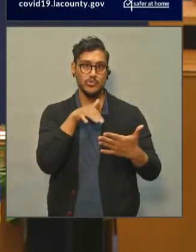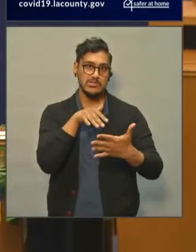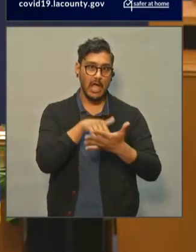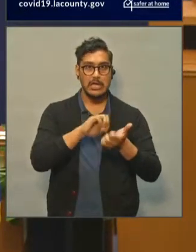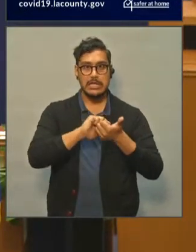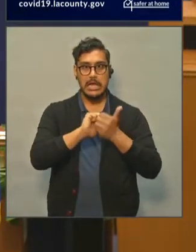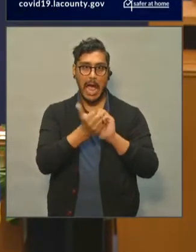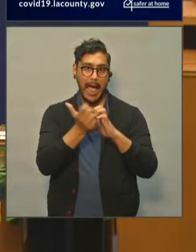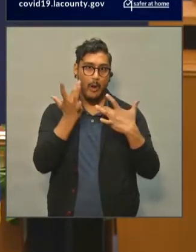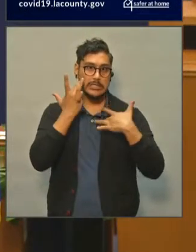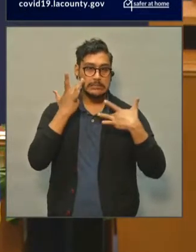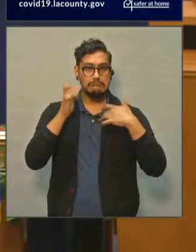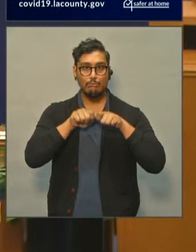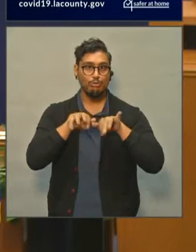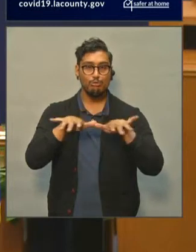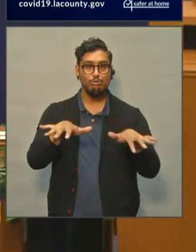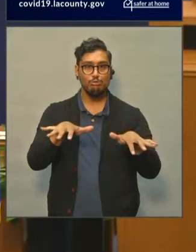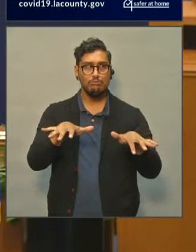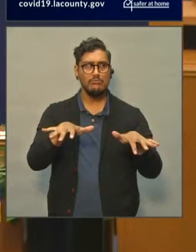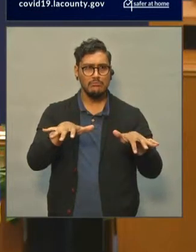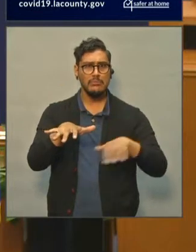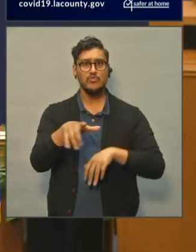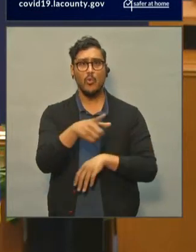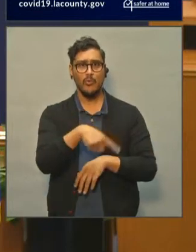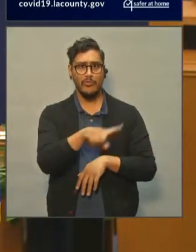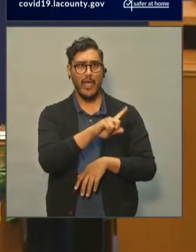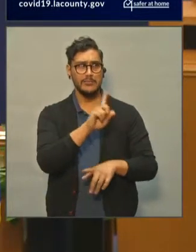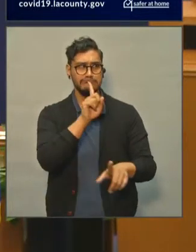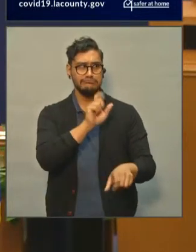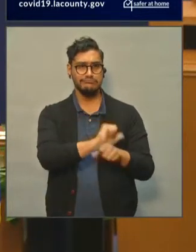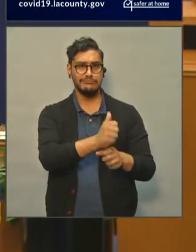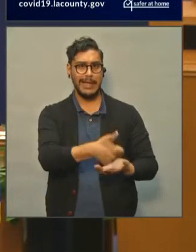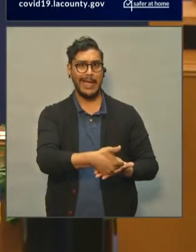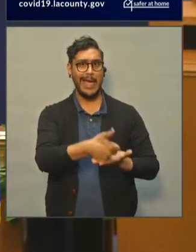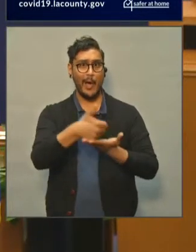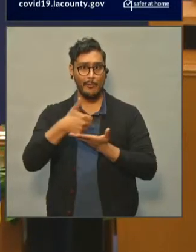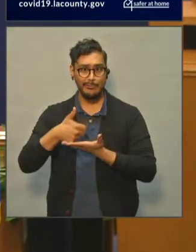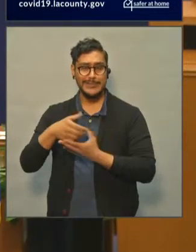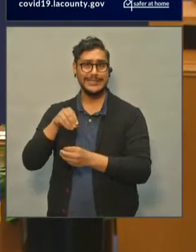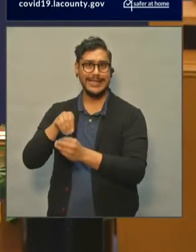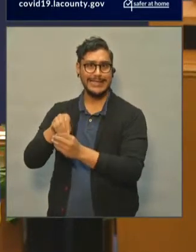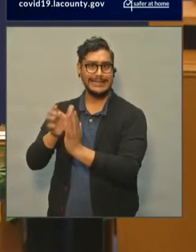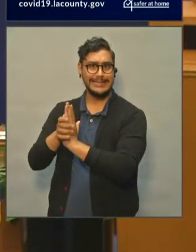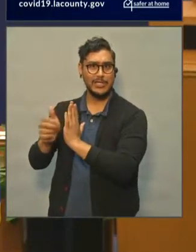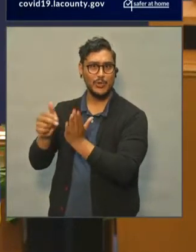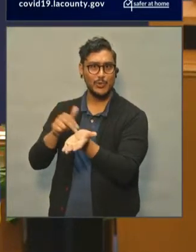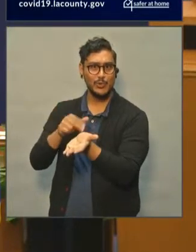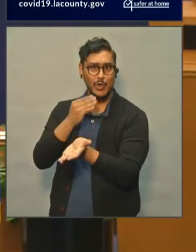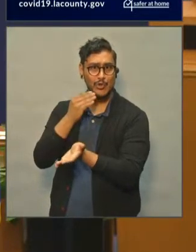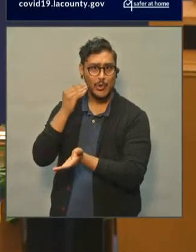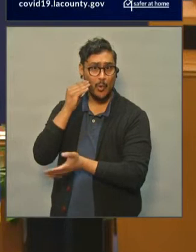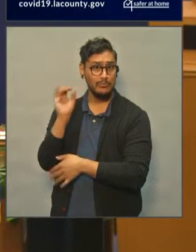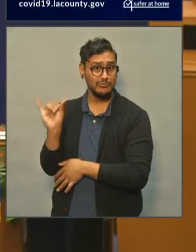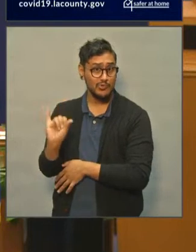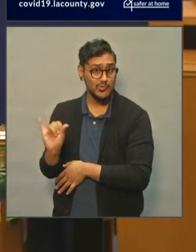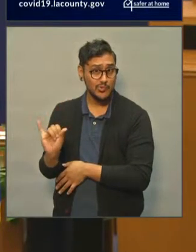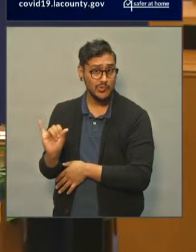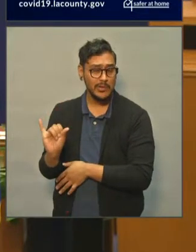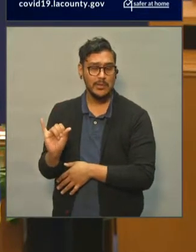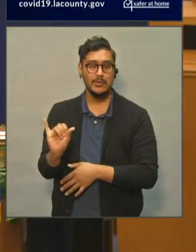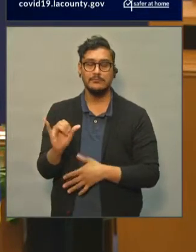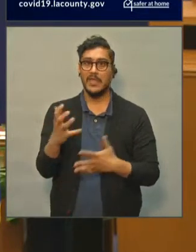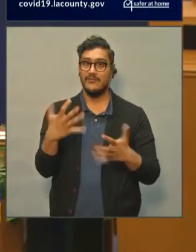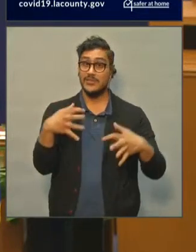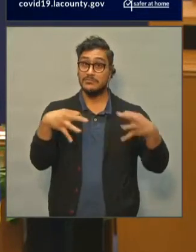us, obviously, with all the work we're doing in the skilled nursing facilities. And, you know, as I noted